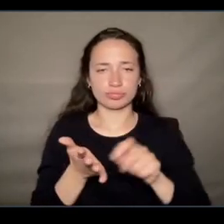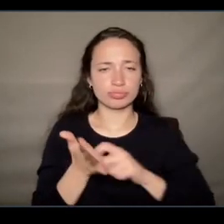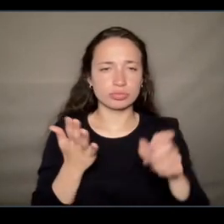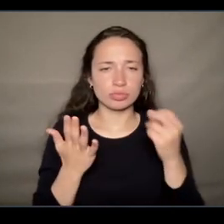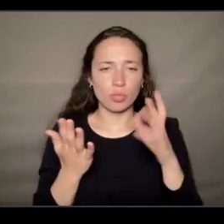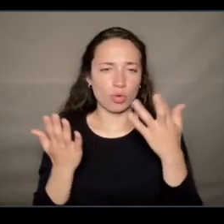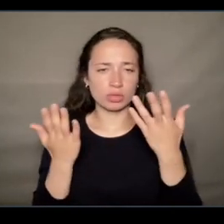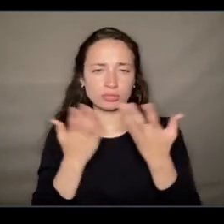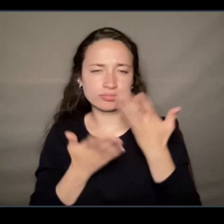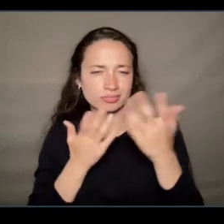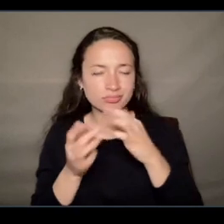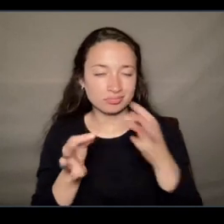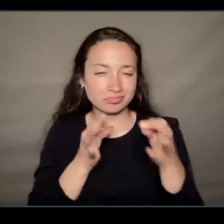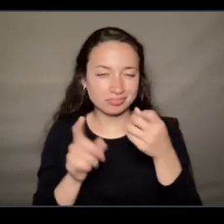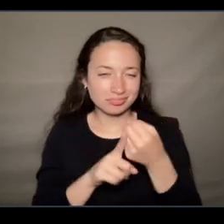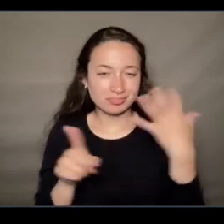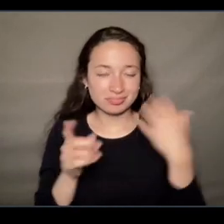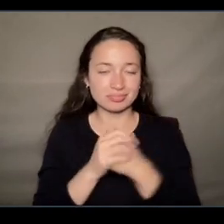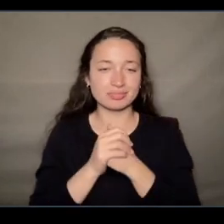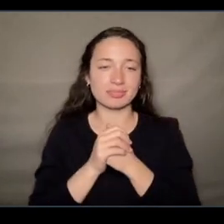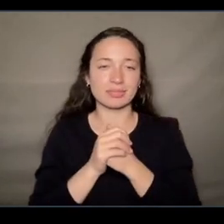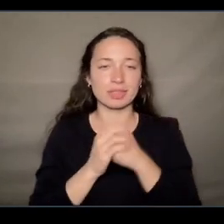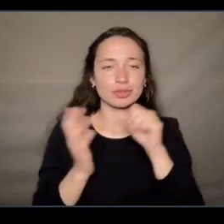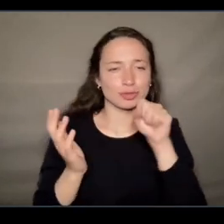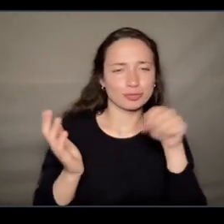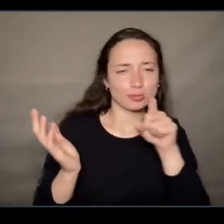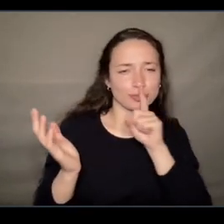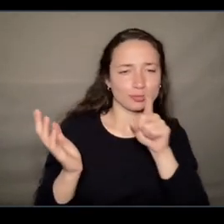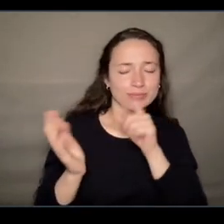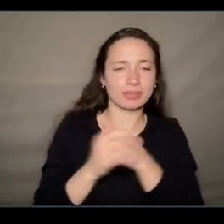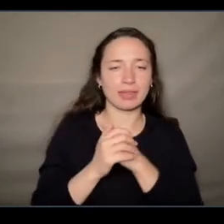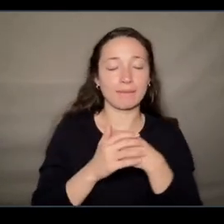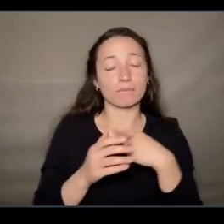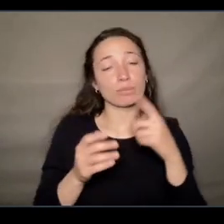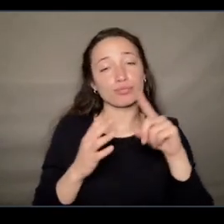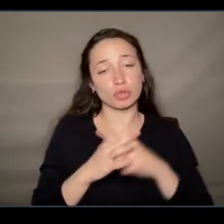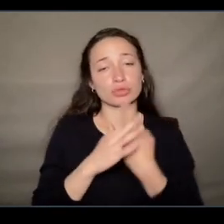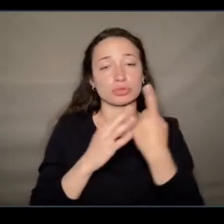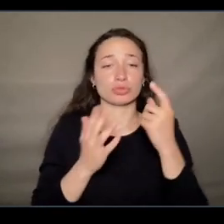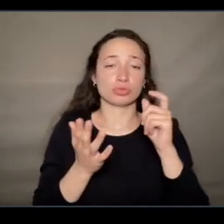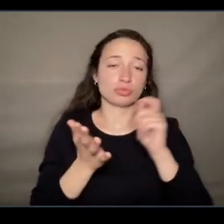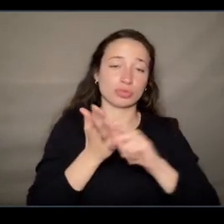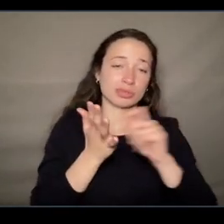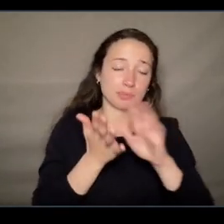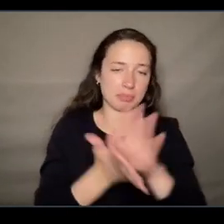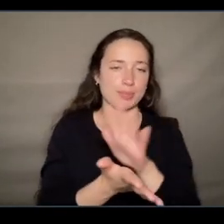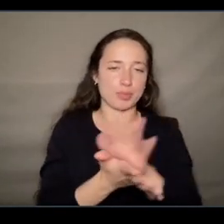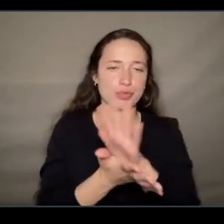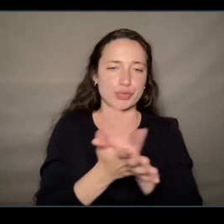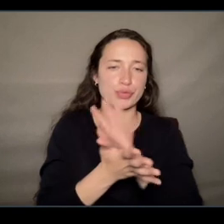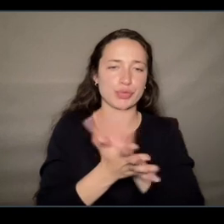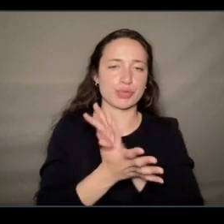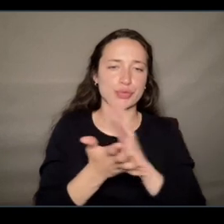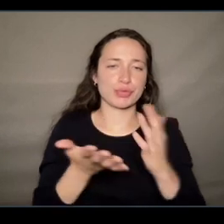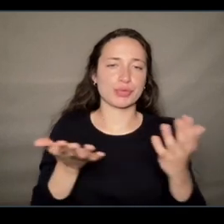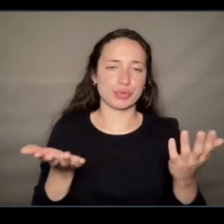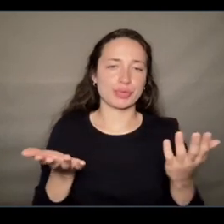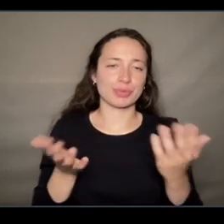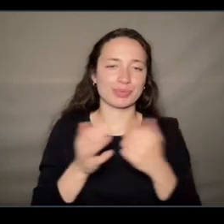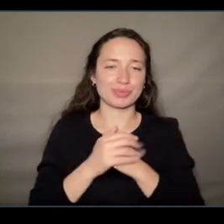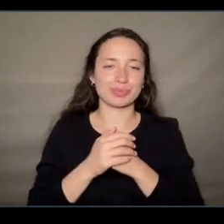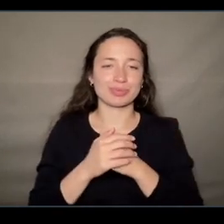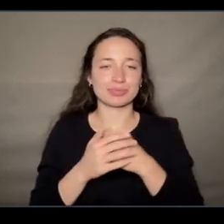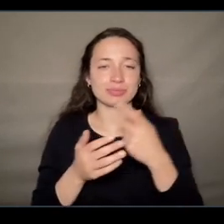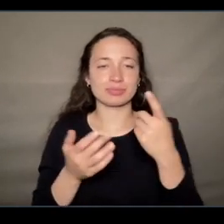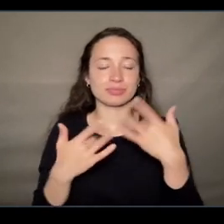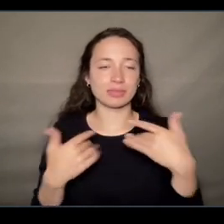say a little bit about how you do that, please. Sure. I do initially write on paper,